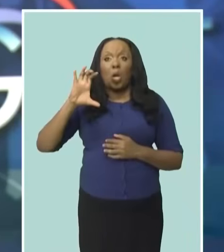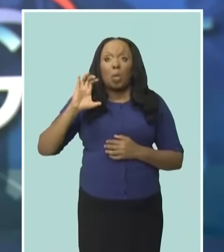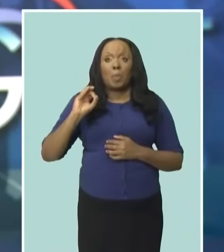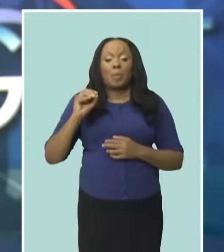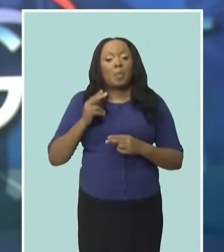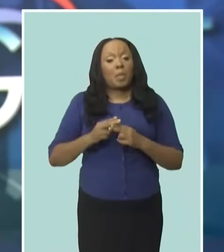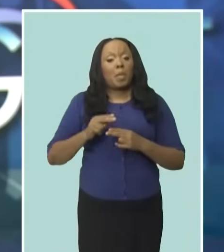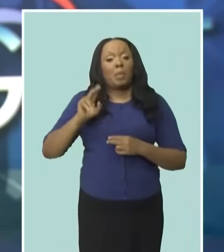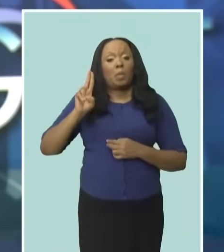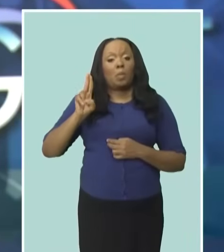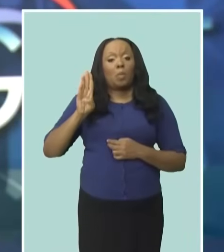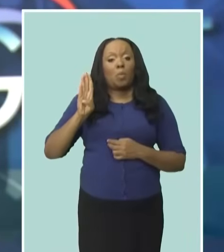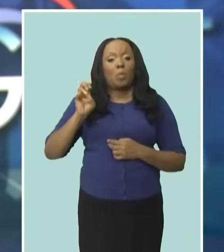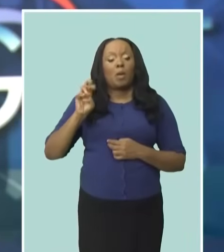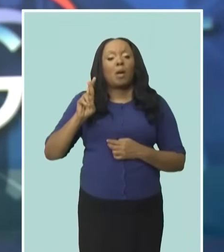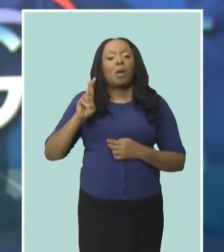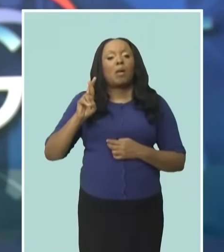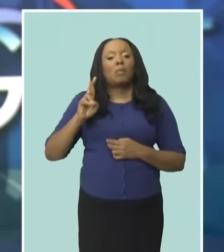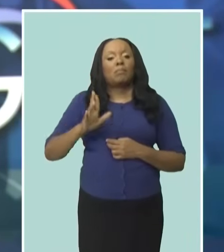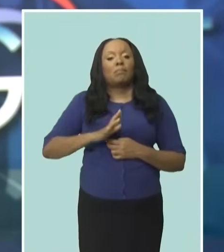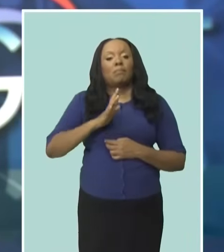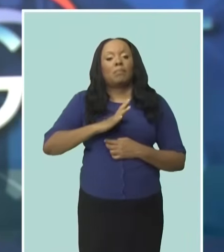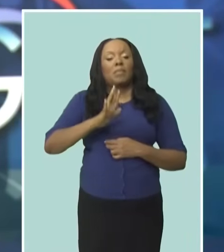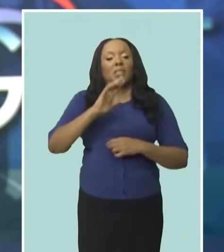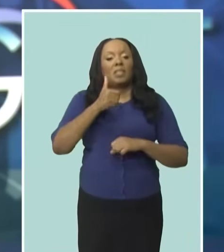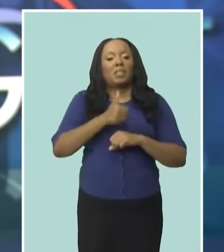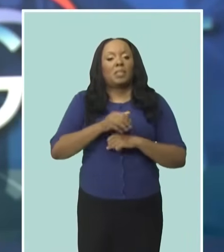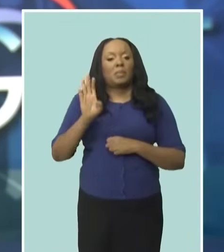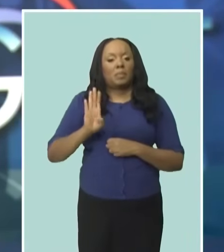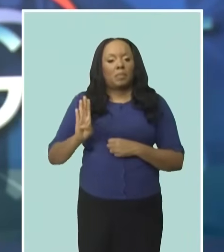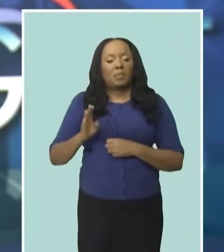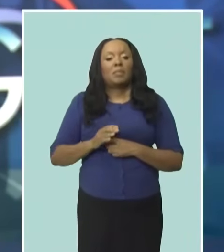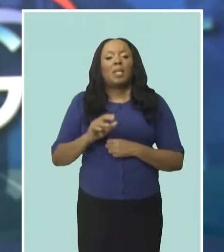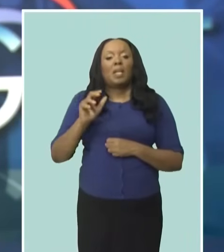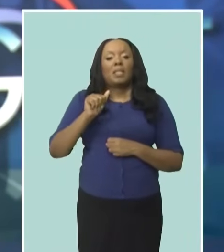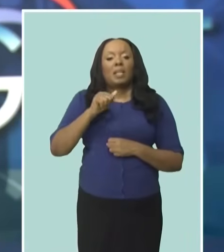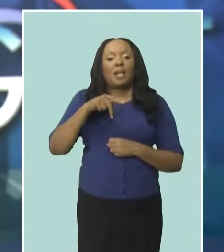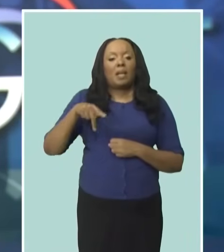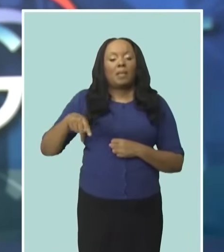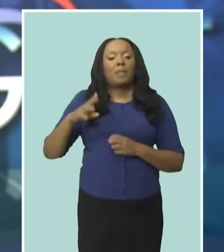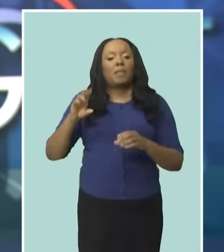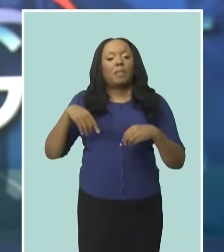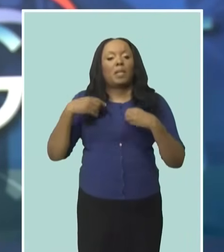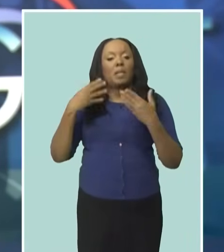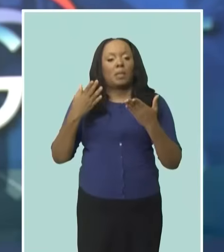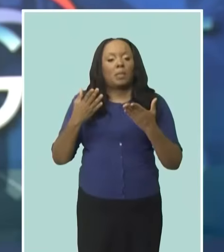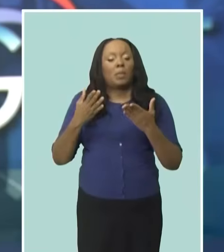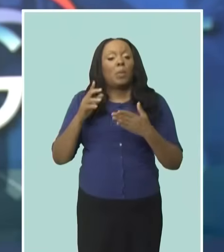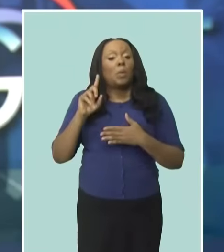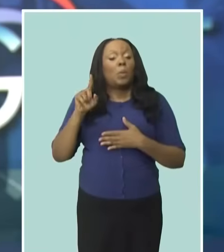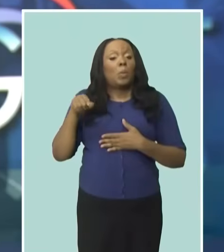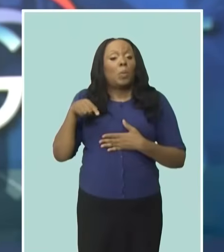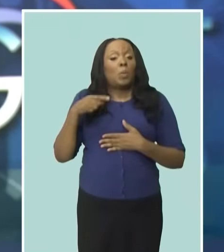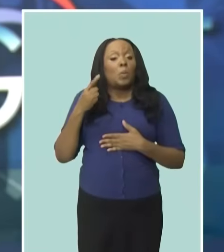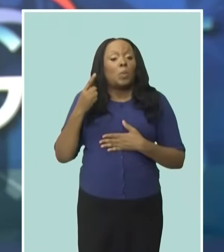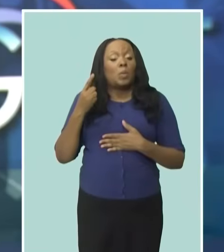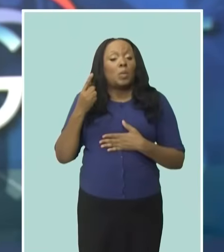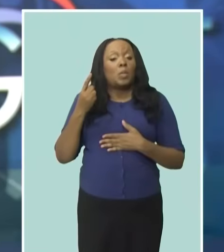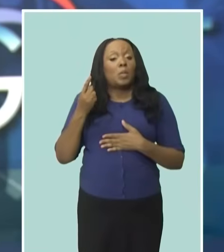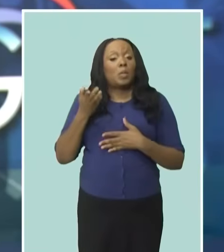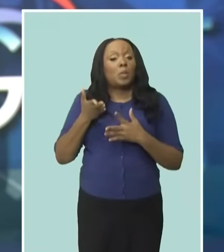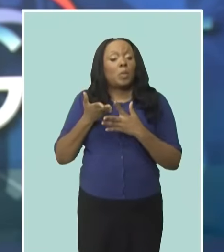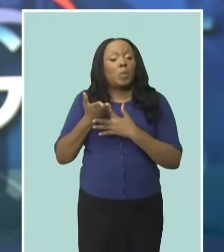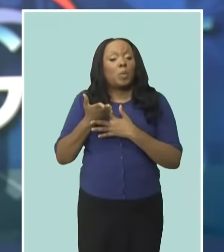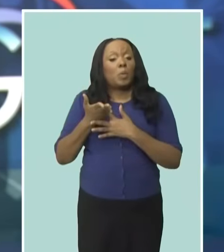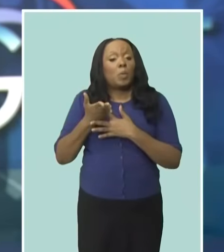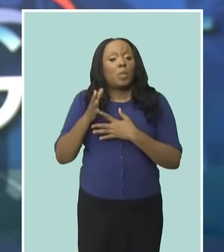Ride-hailing company Uber has officially launched here in Barbados. The app service is available only through the use of licensed taxi